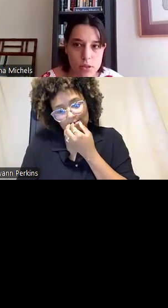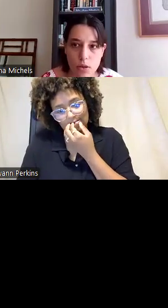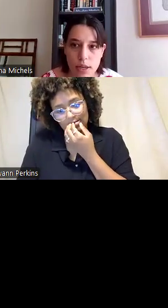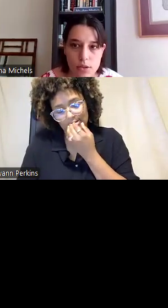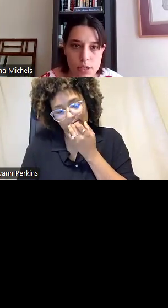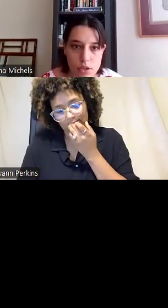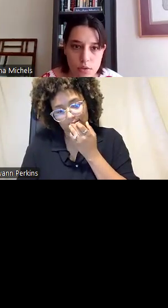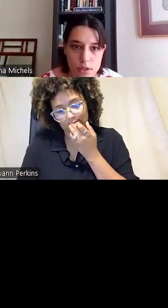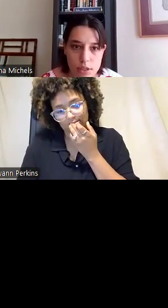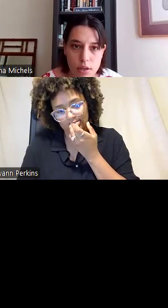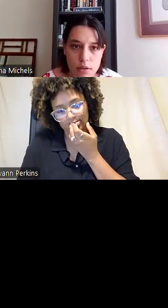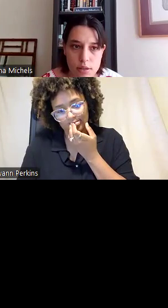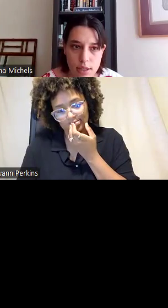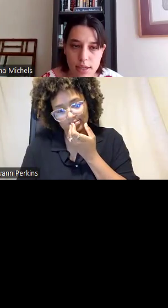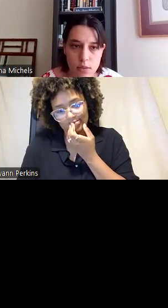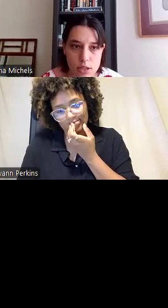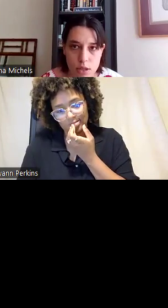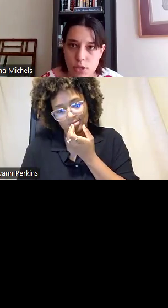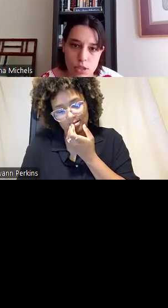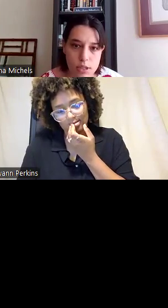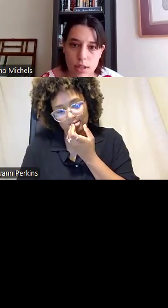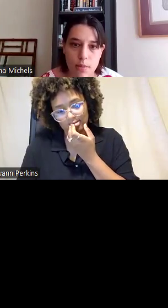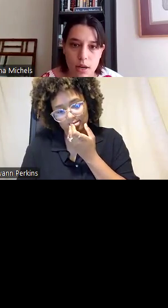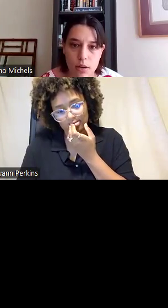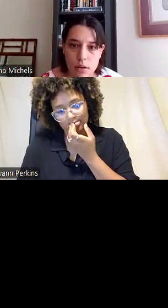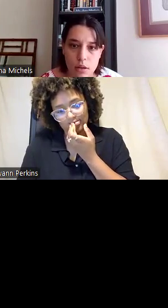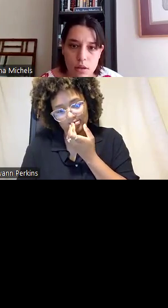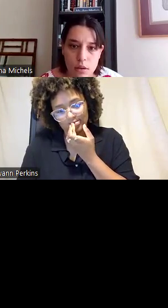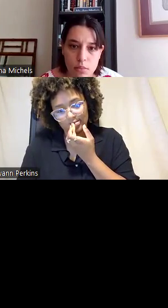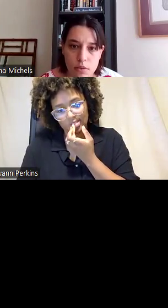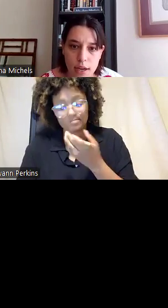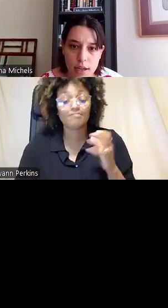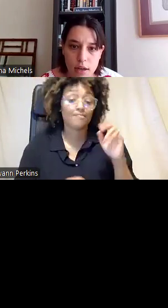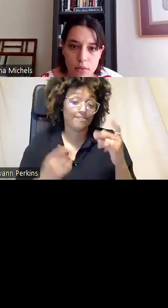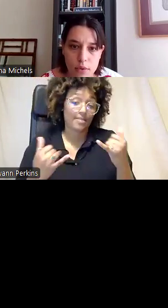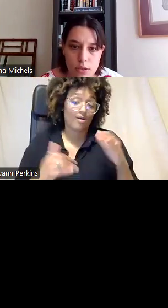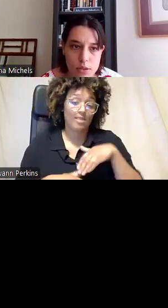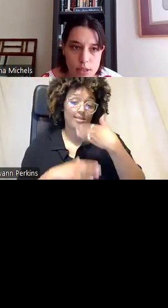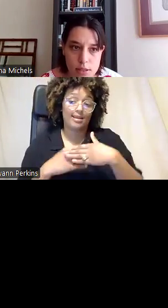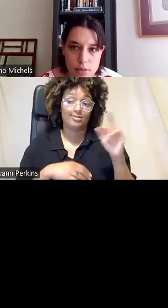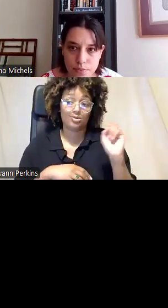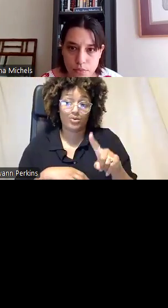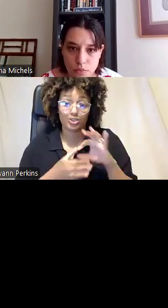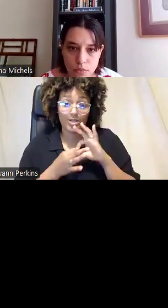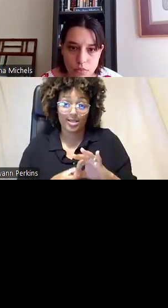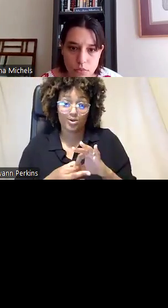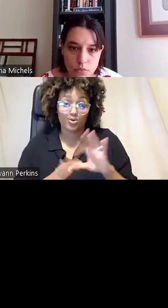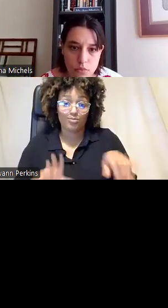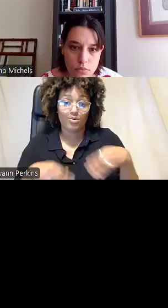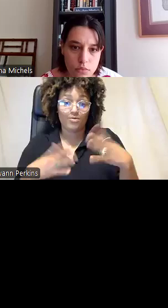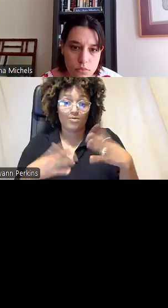points, that we can also go ahead and transition over to the next question, which is just going to be about providing resources.